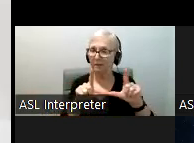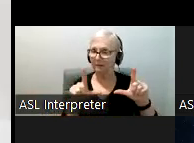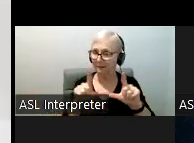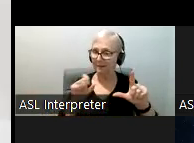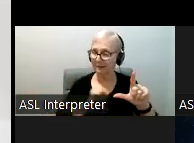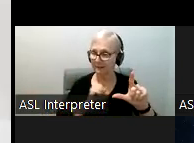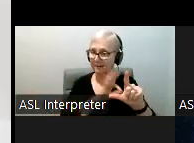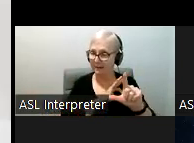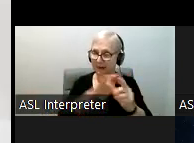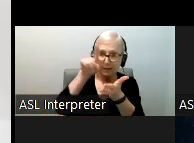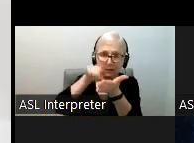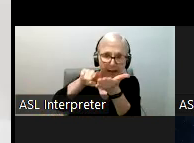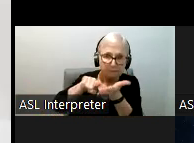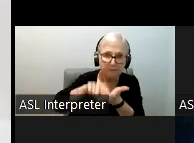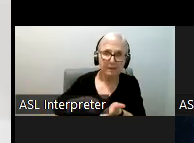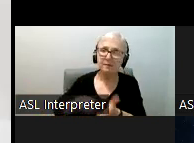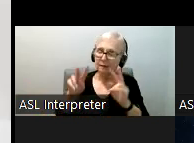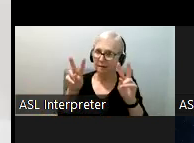issues.